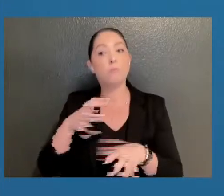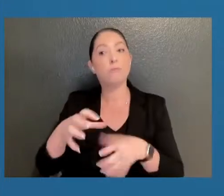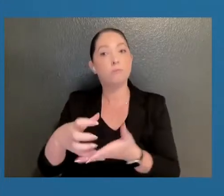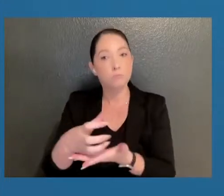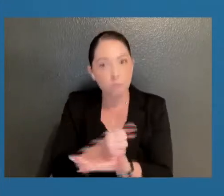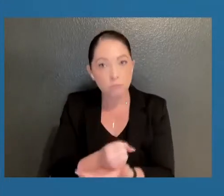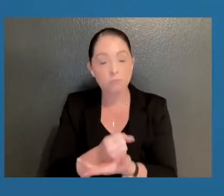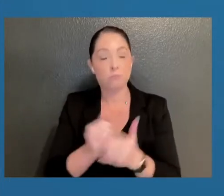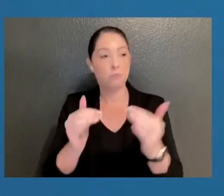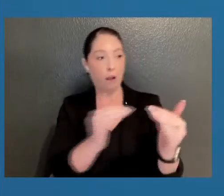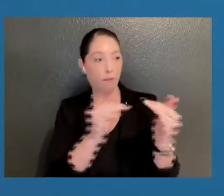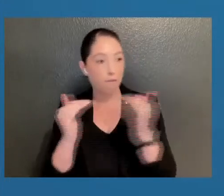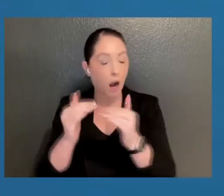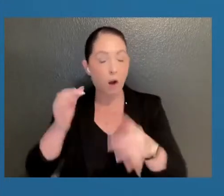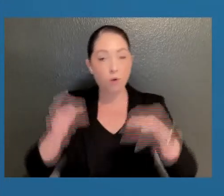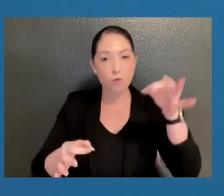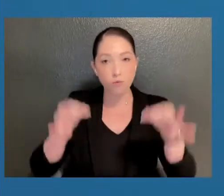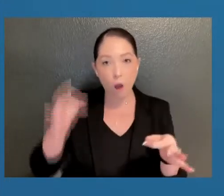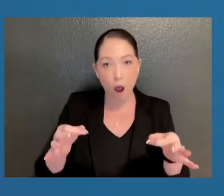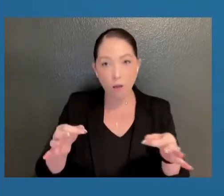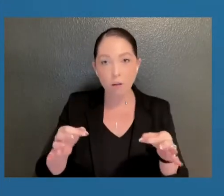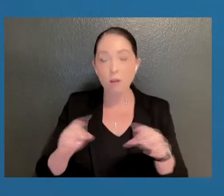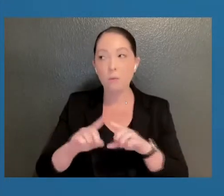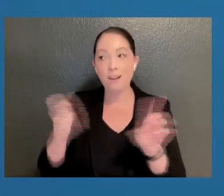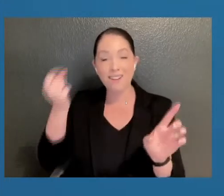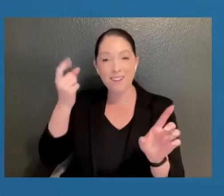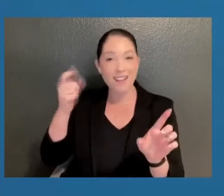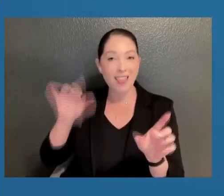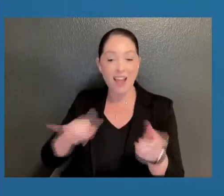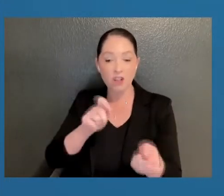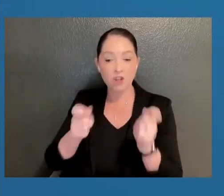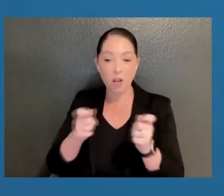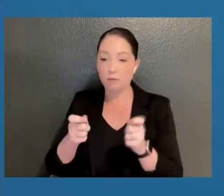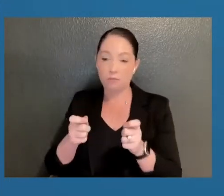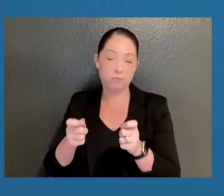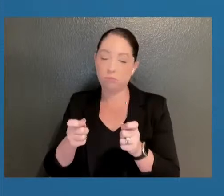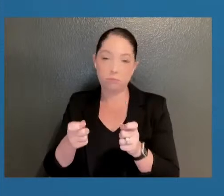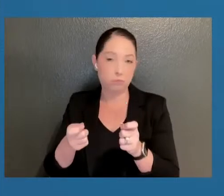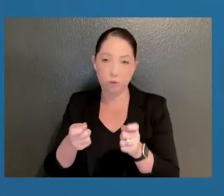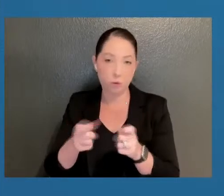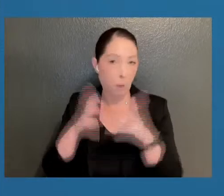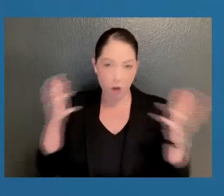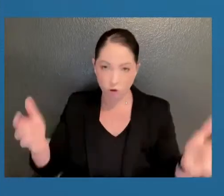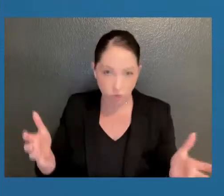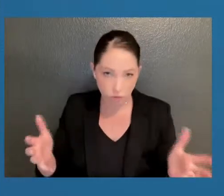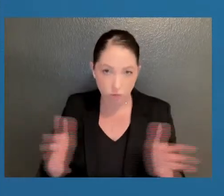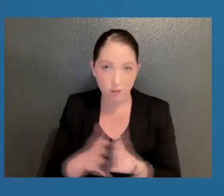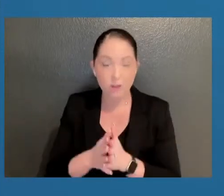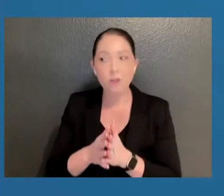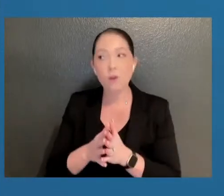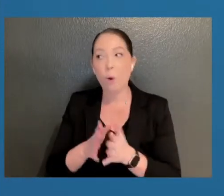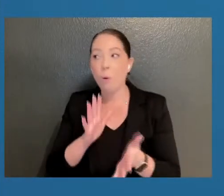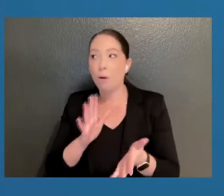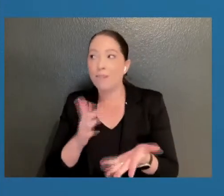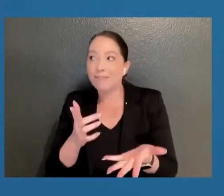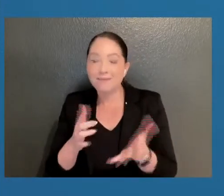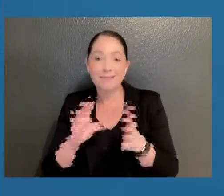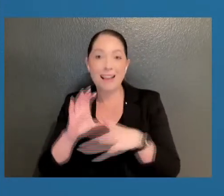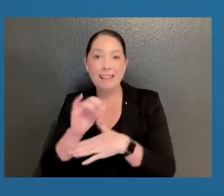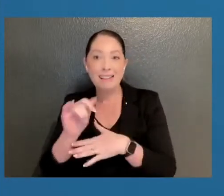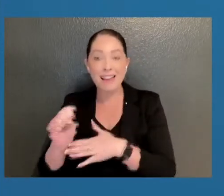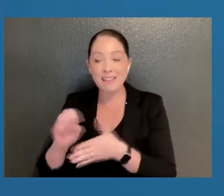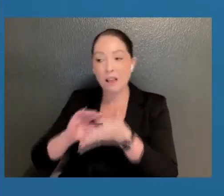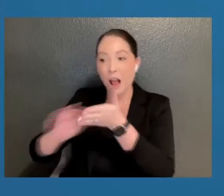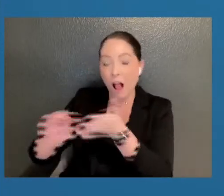But those changes went too far, and legitimate cases are being dismissed on technicalities. That's why